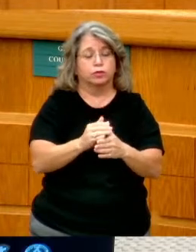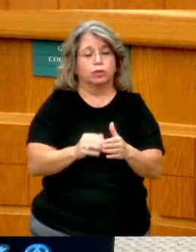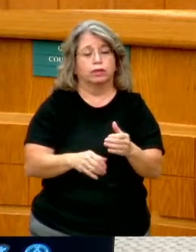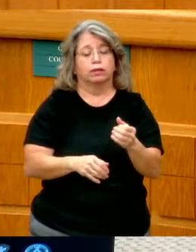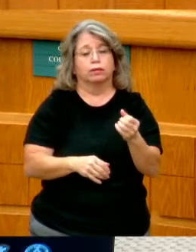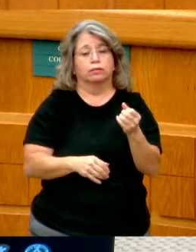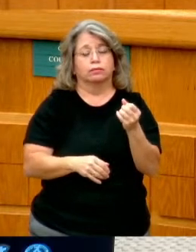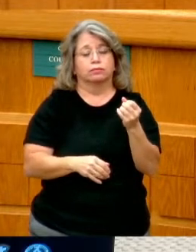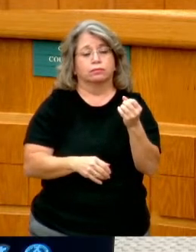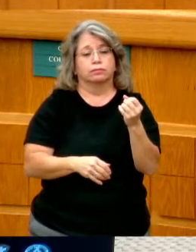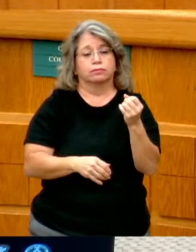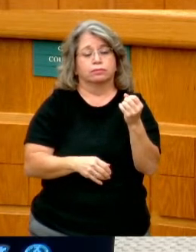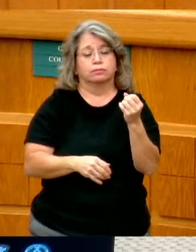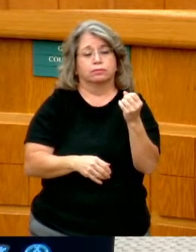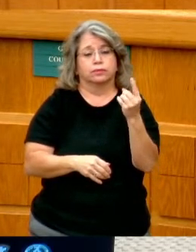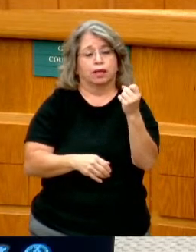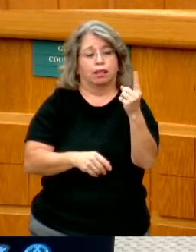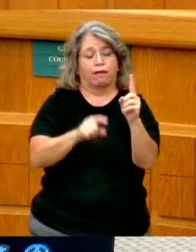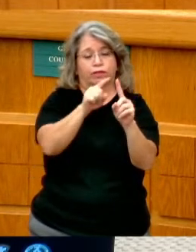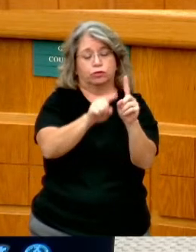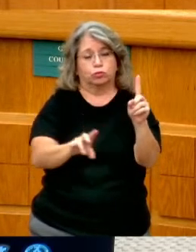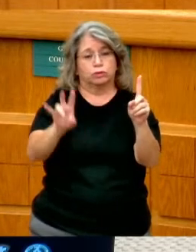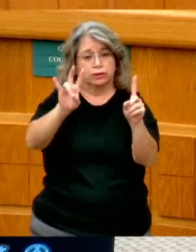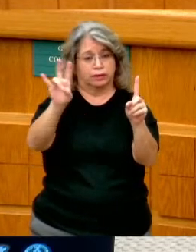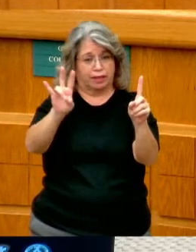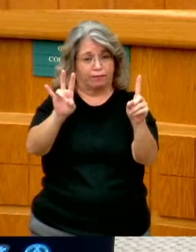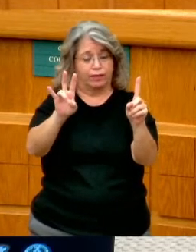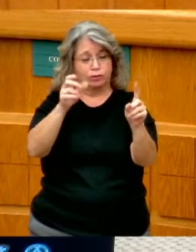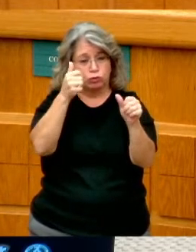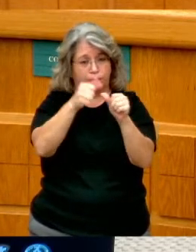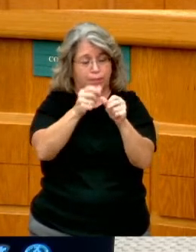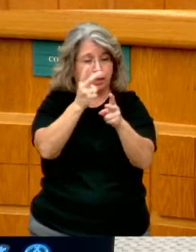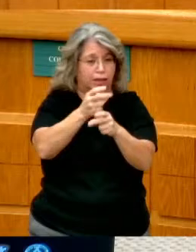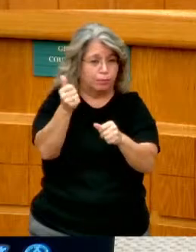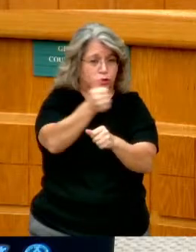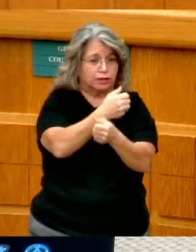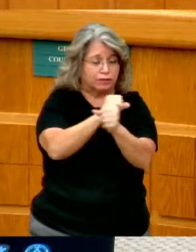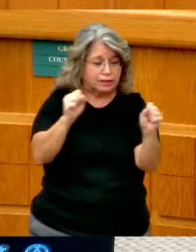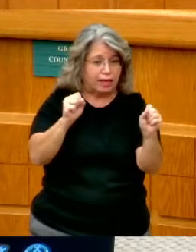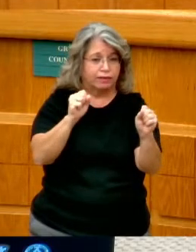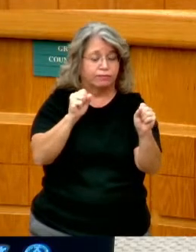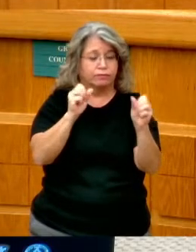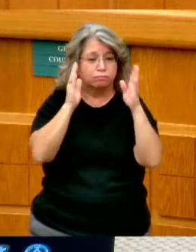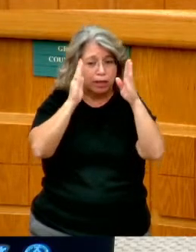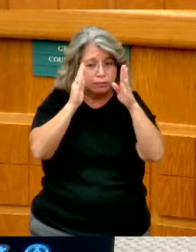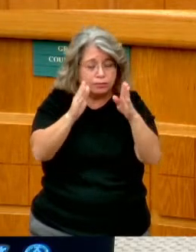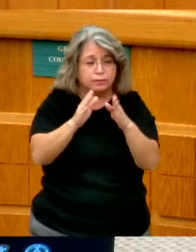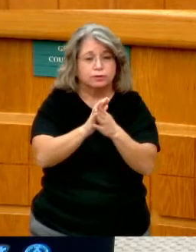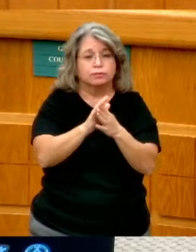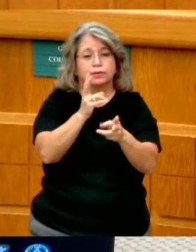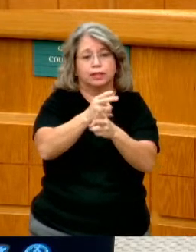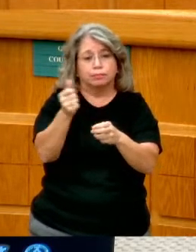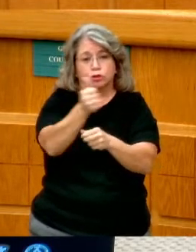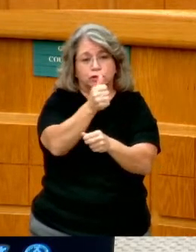stay safe, stay vigilant, and as always, stay informed. Thank you.